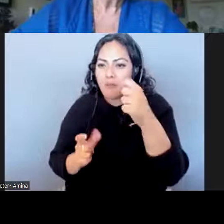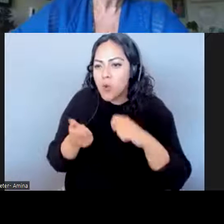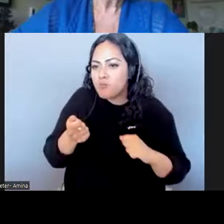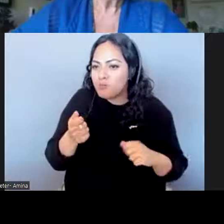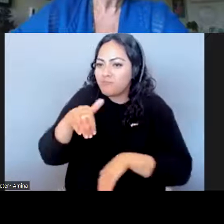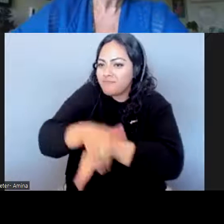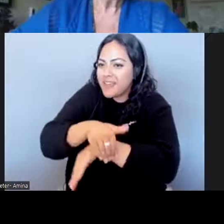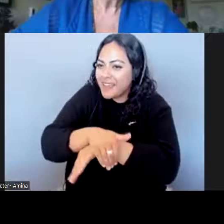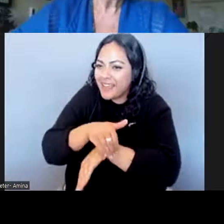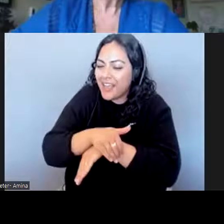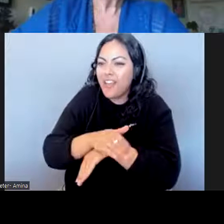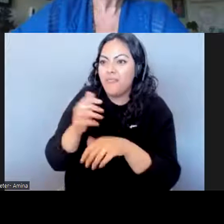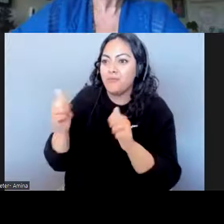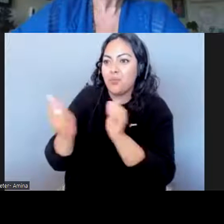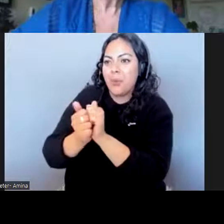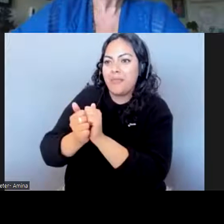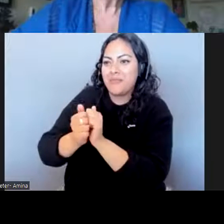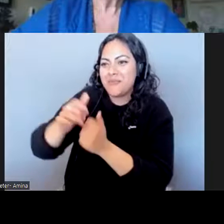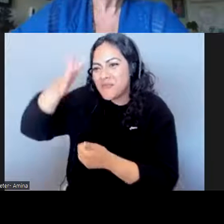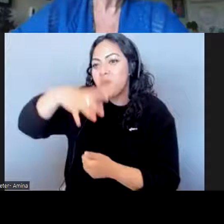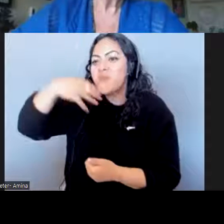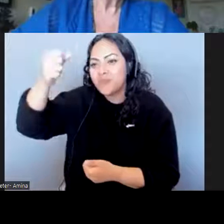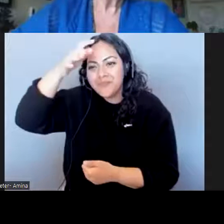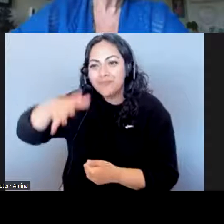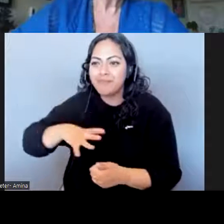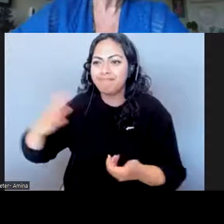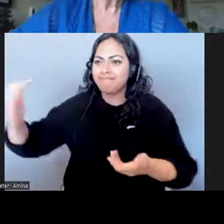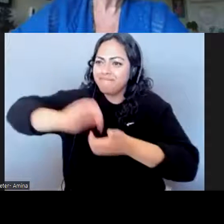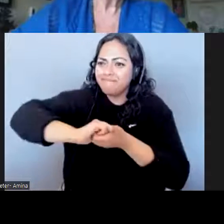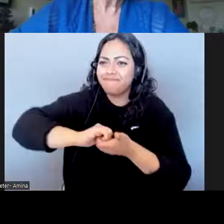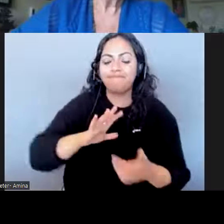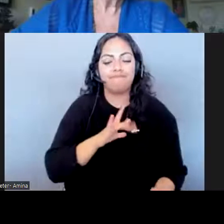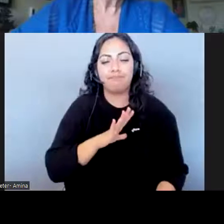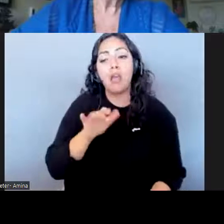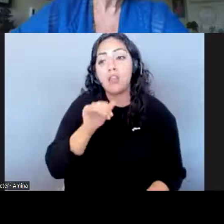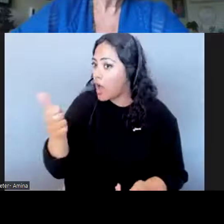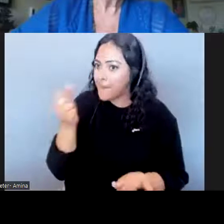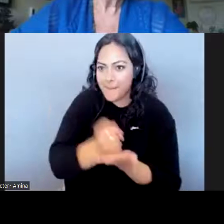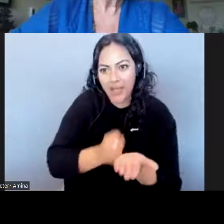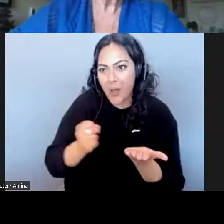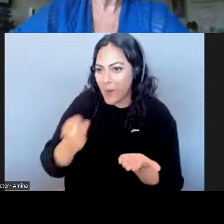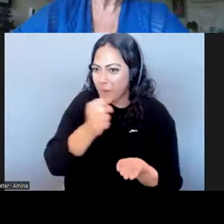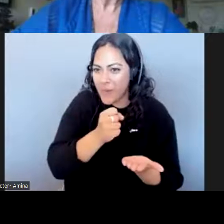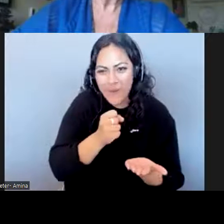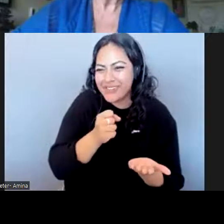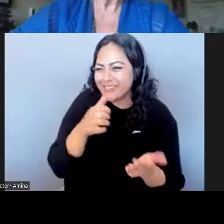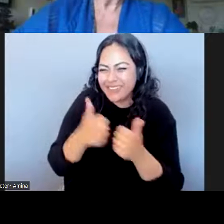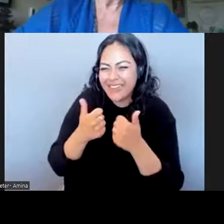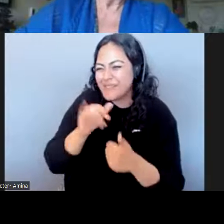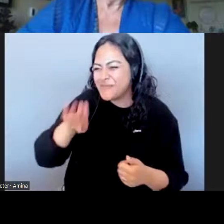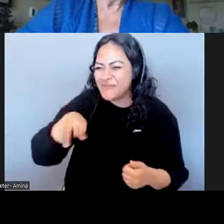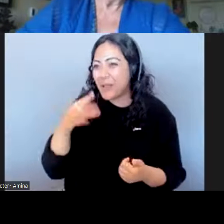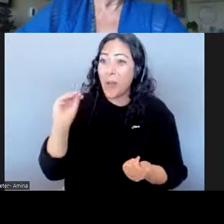So that was pretty cool. So we're always looking at things that are geared specific. It's not bingo. Trust me, it's never bingo. We like to do